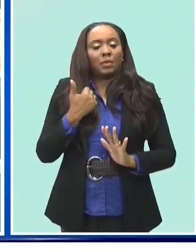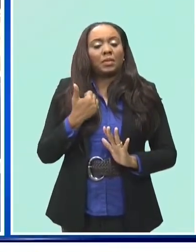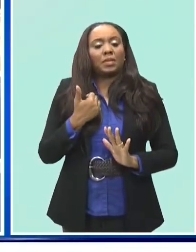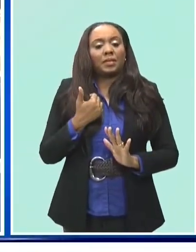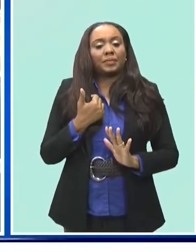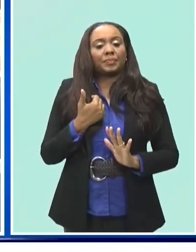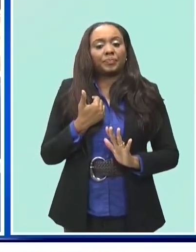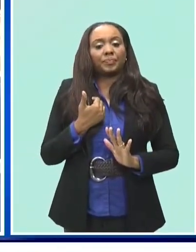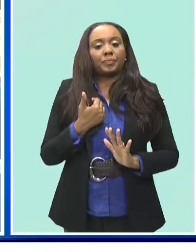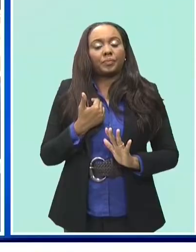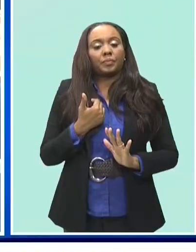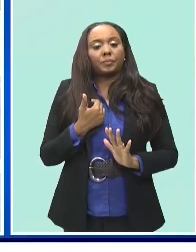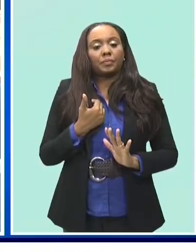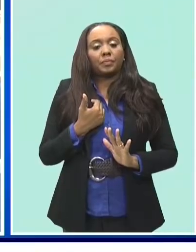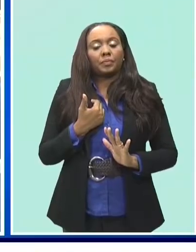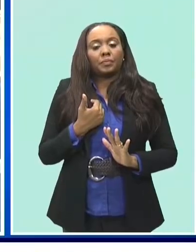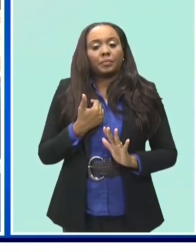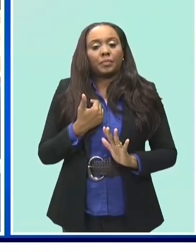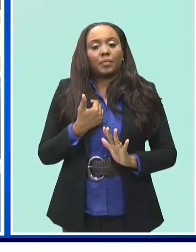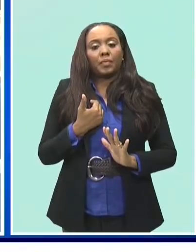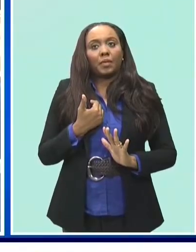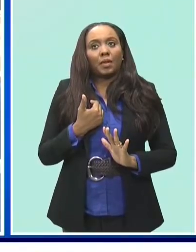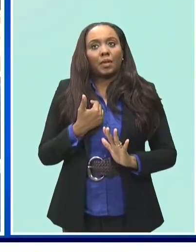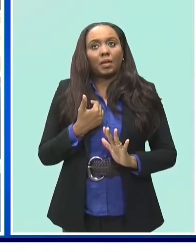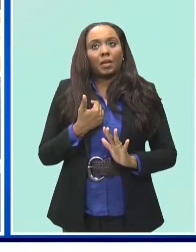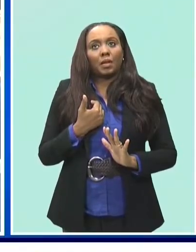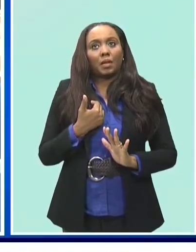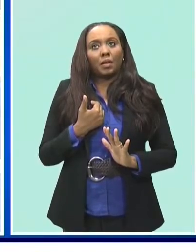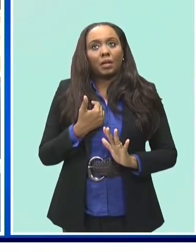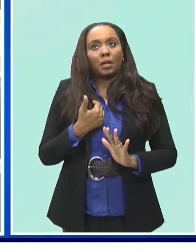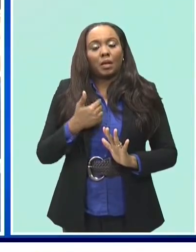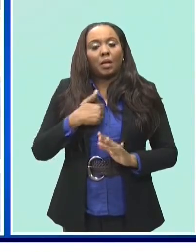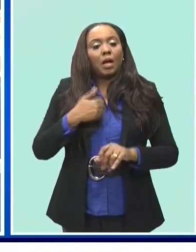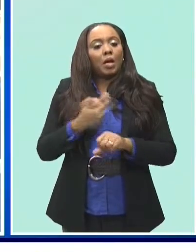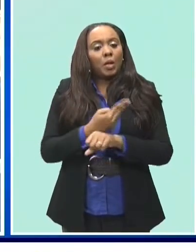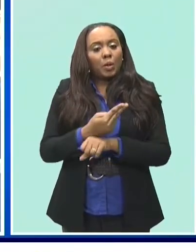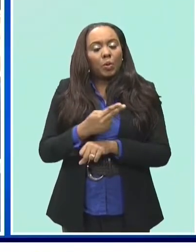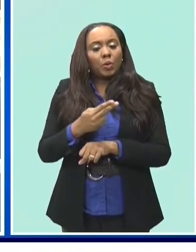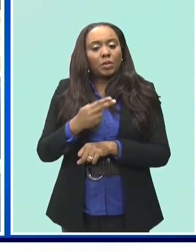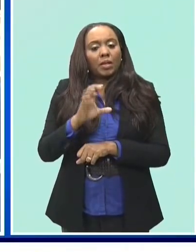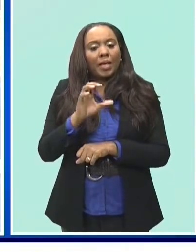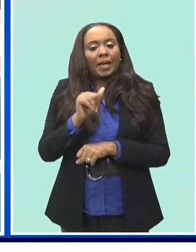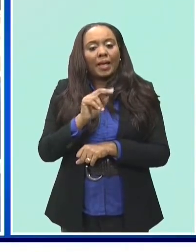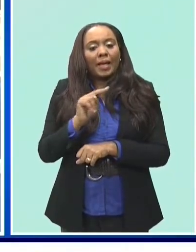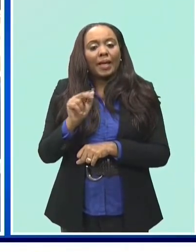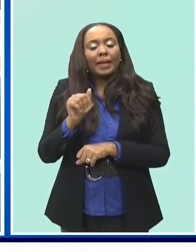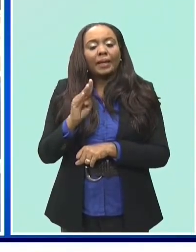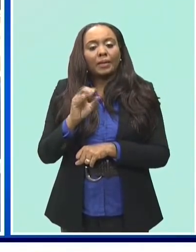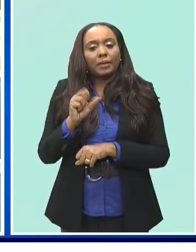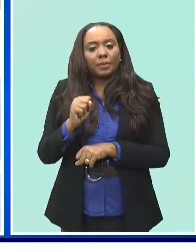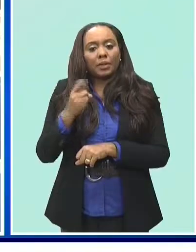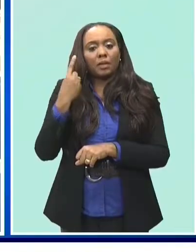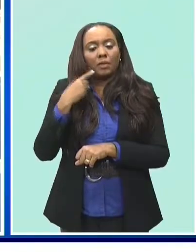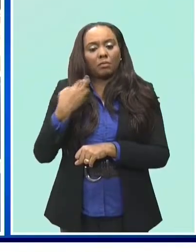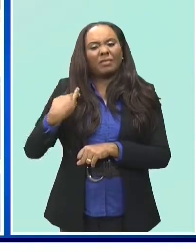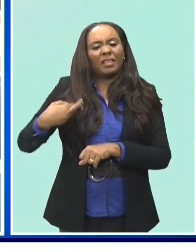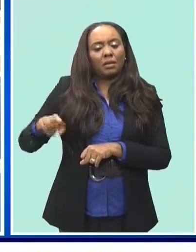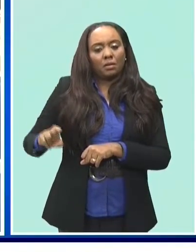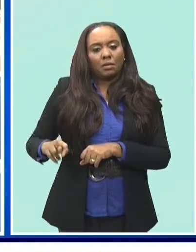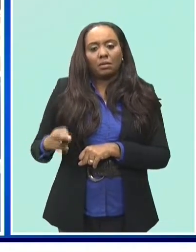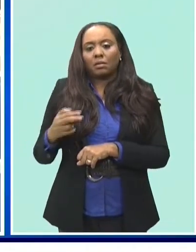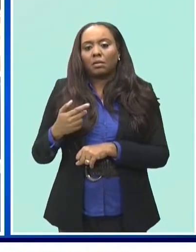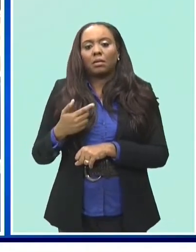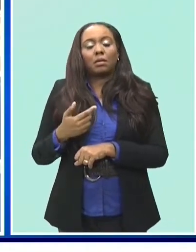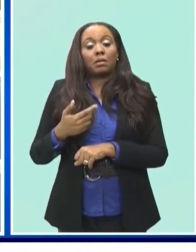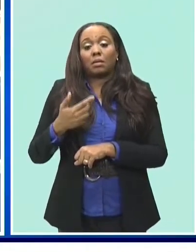prepared to put down my liberty and my use of cannabis because of a law I haven't done for over 30 years. I'm not going to do